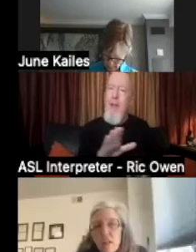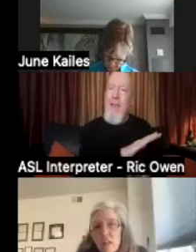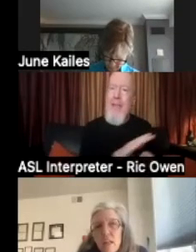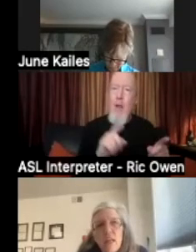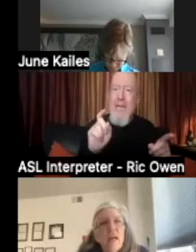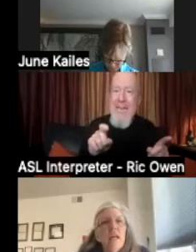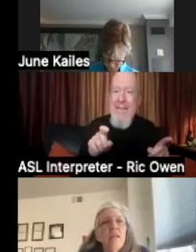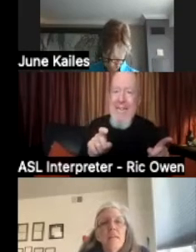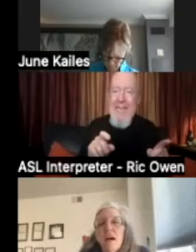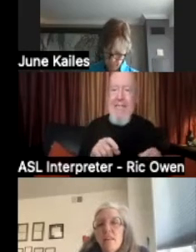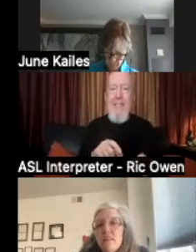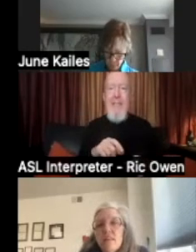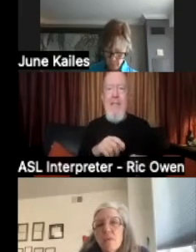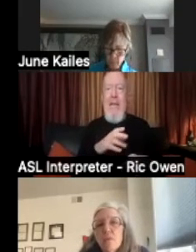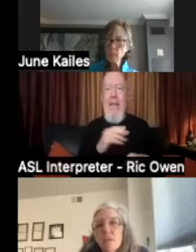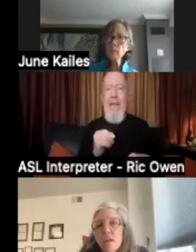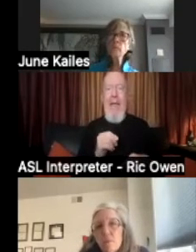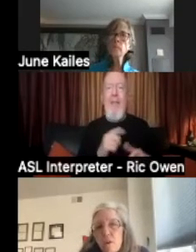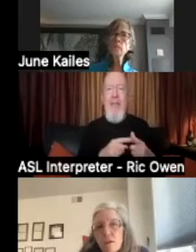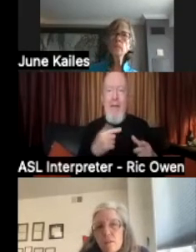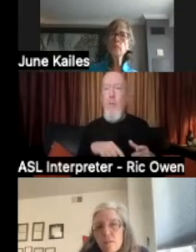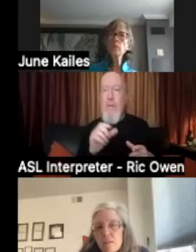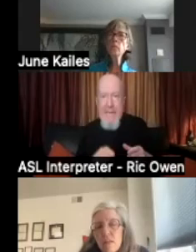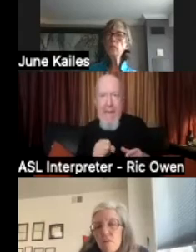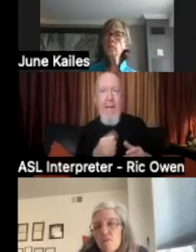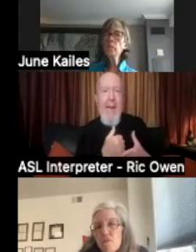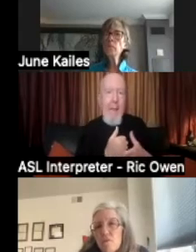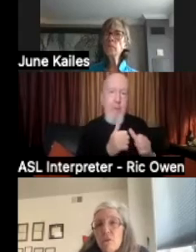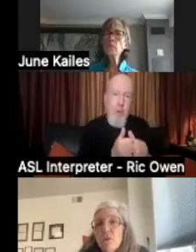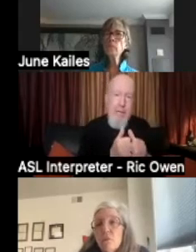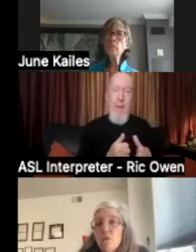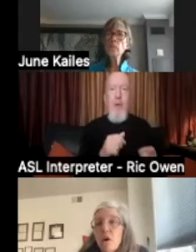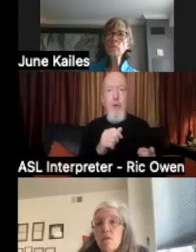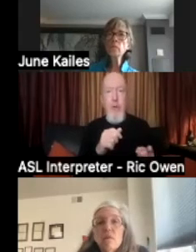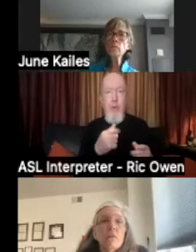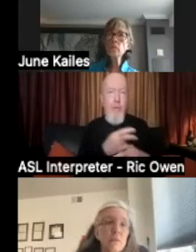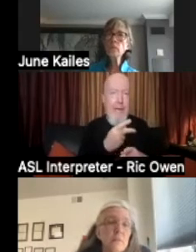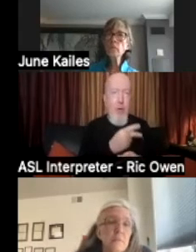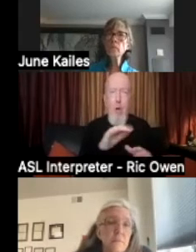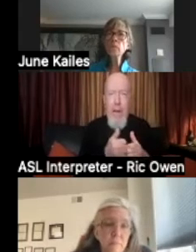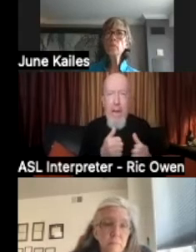on. And I think that really came across in this keynote really, really well.